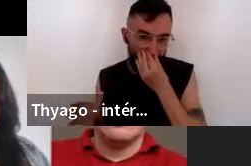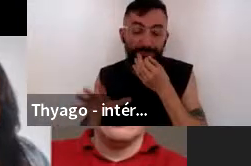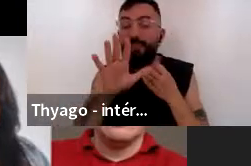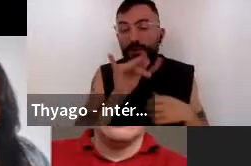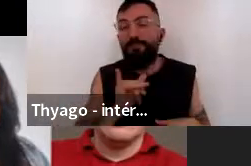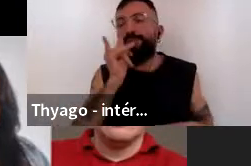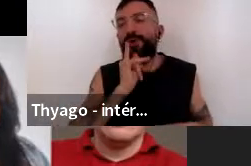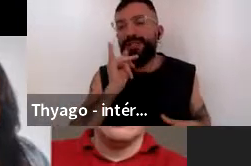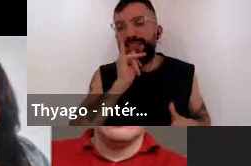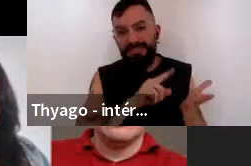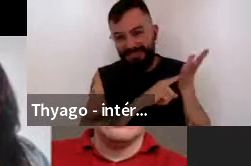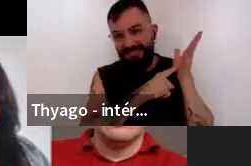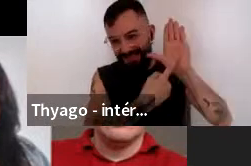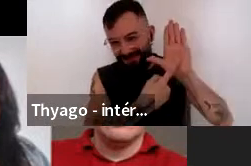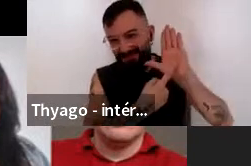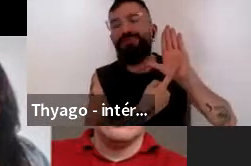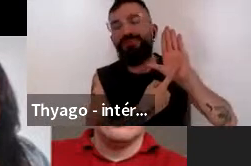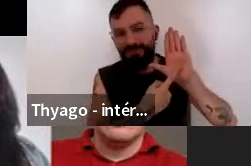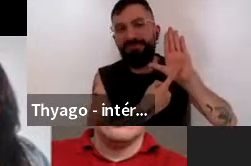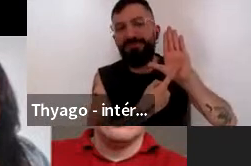of each of those